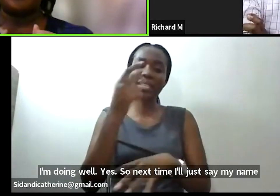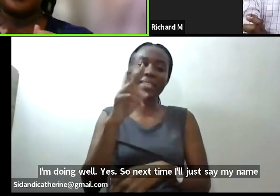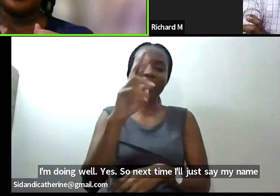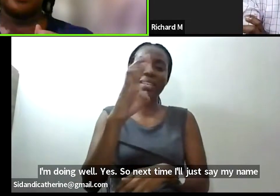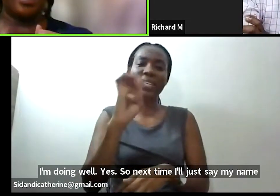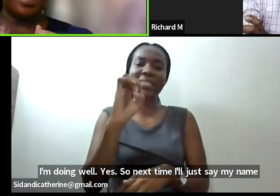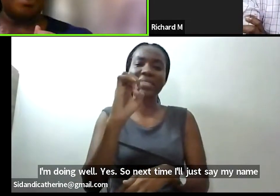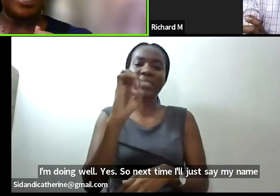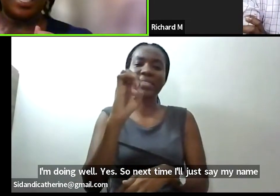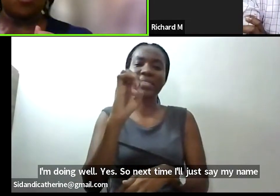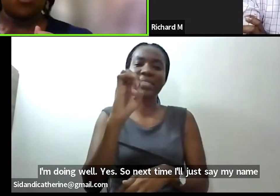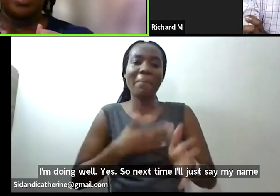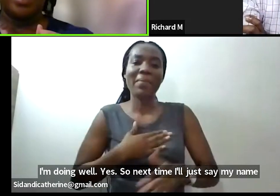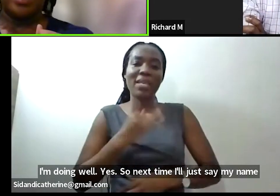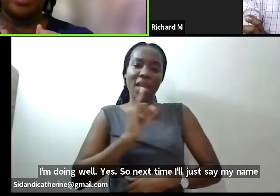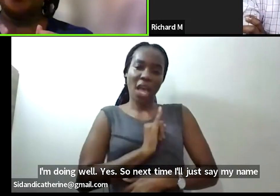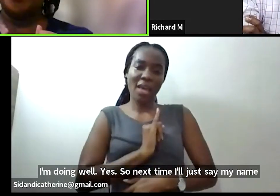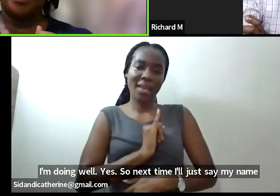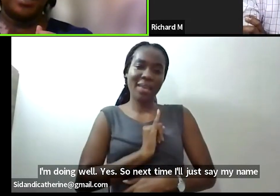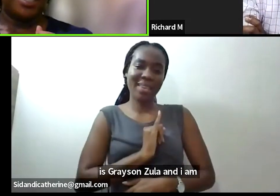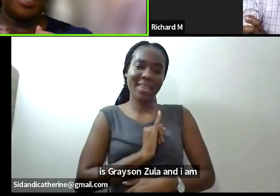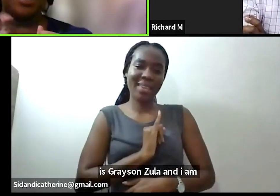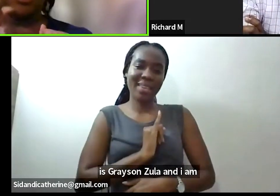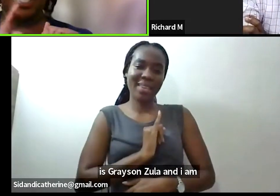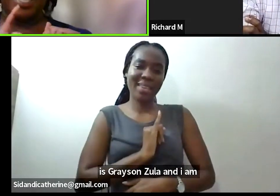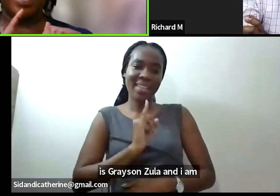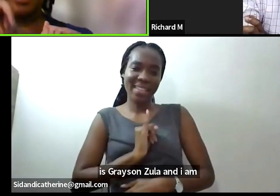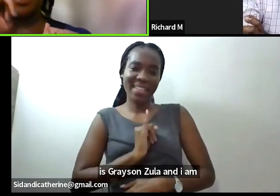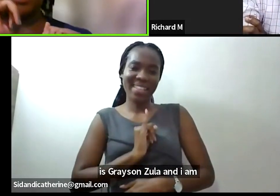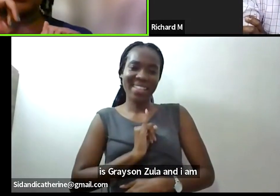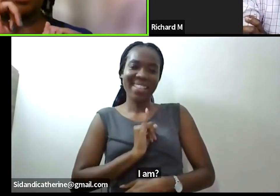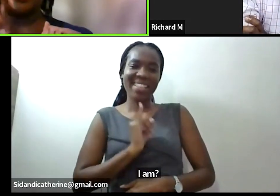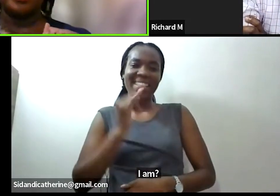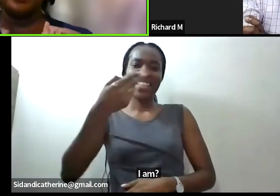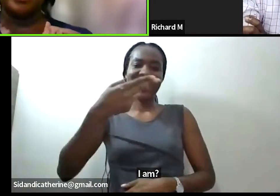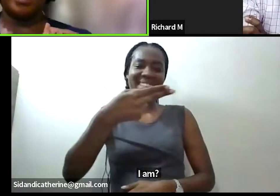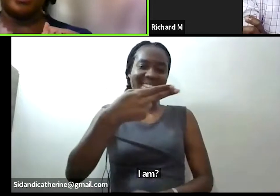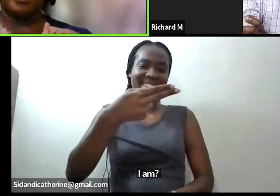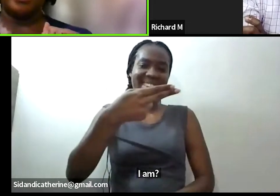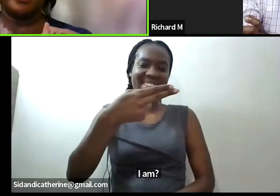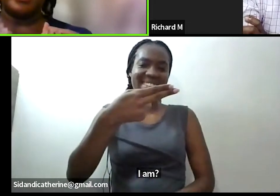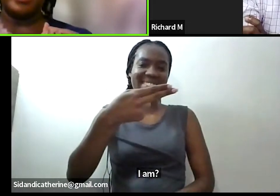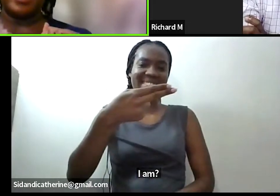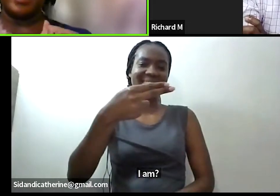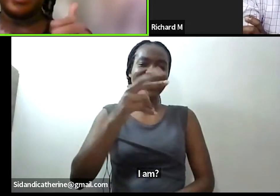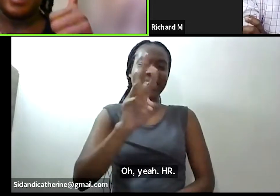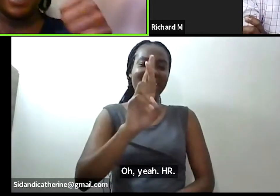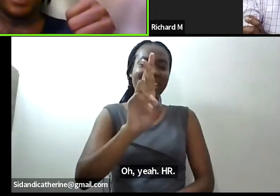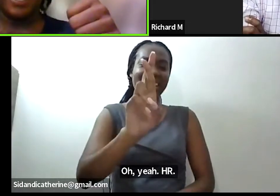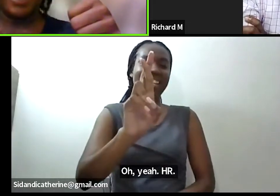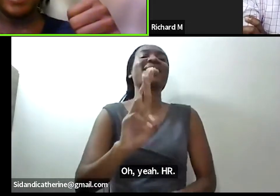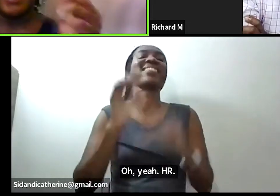am sasa nimesahau. I am, oh yeah, HR, and like